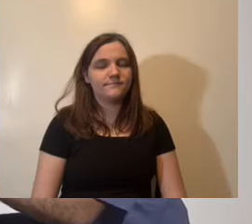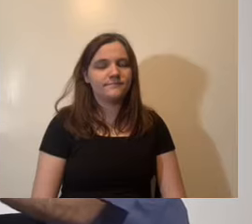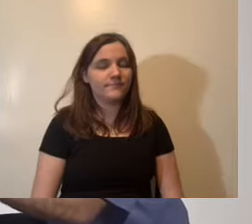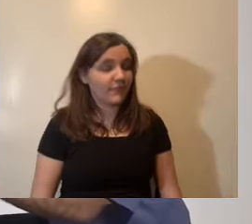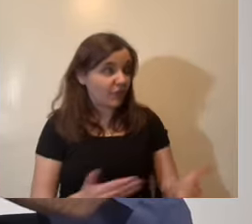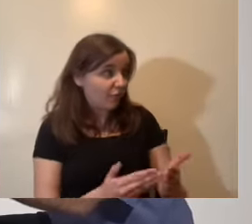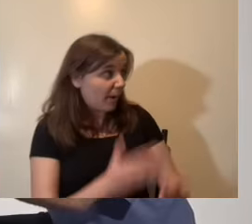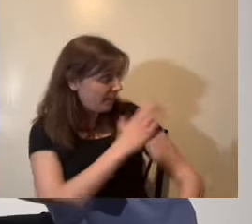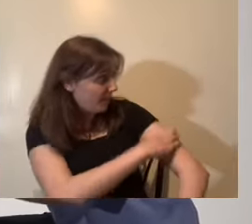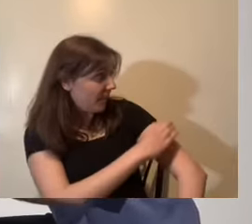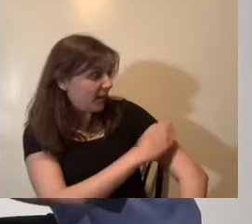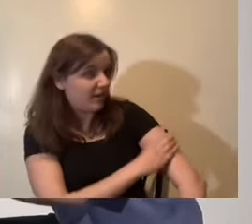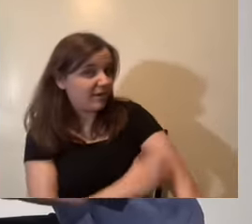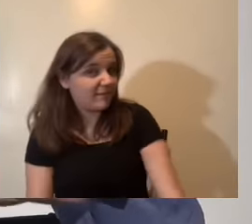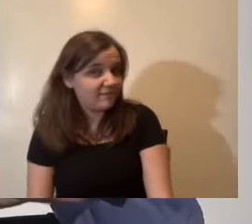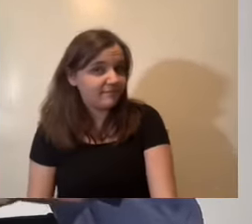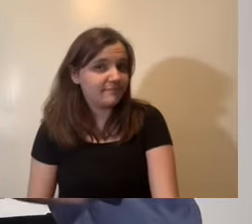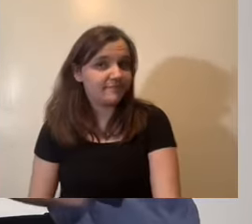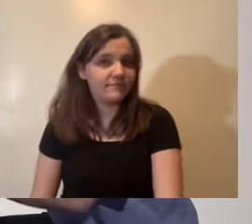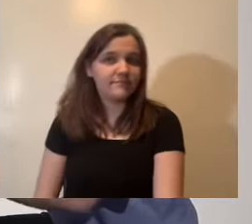And what is her blood pressure? Her blood pressure is